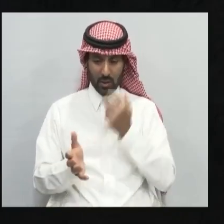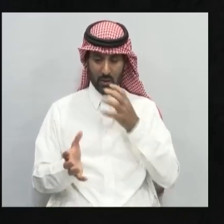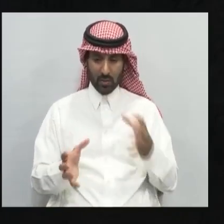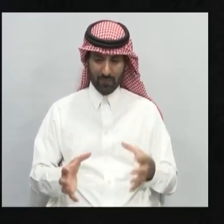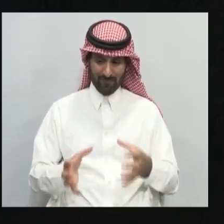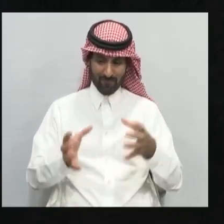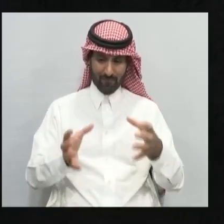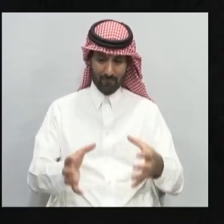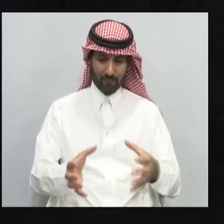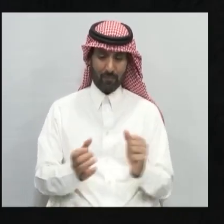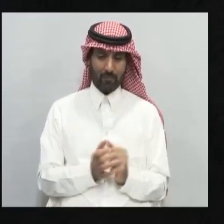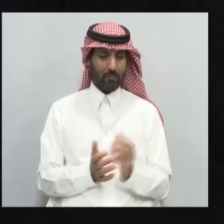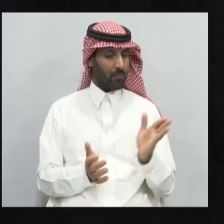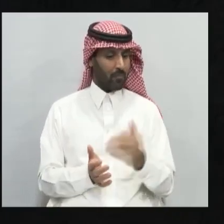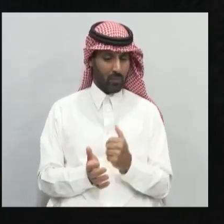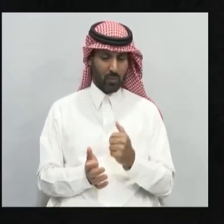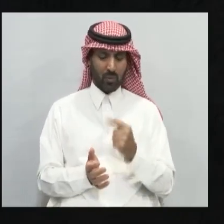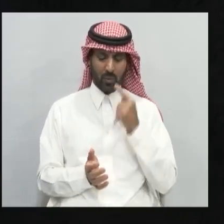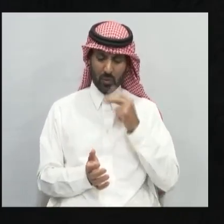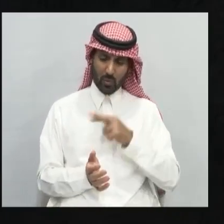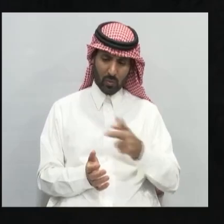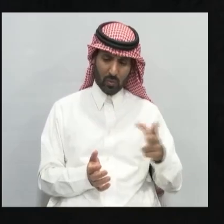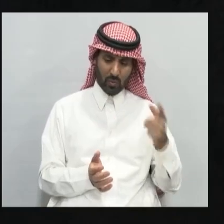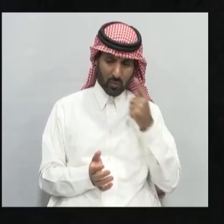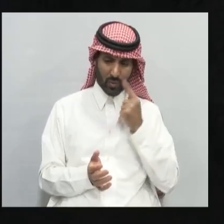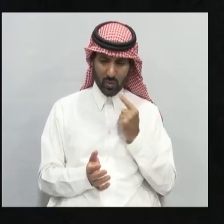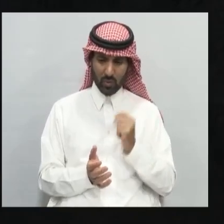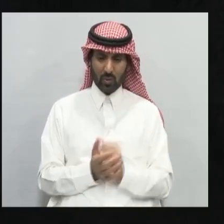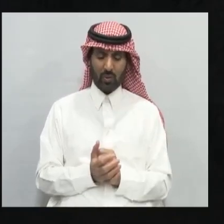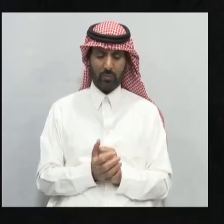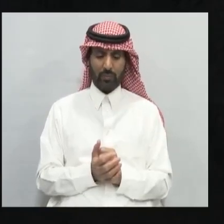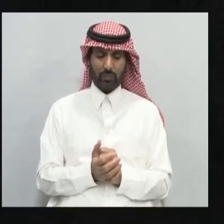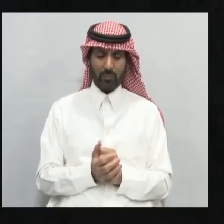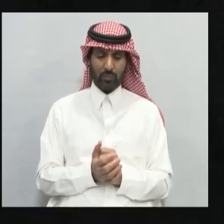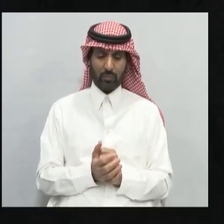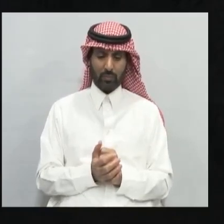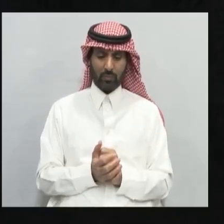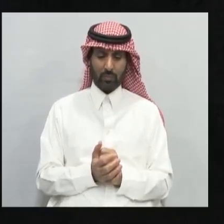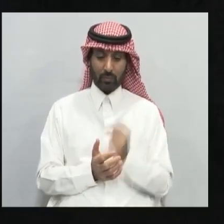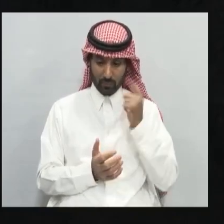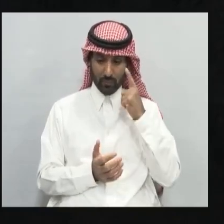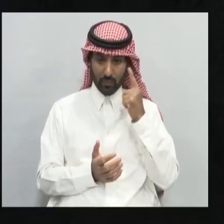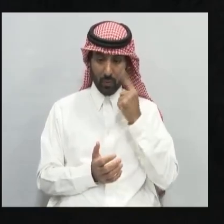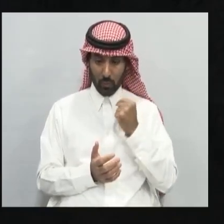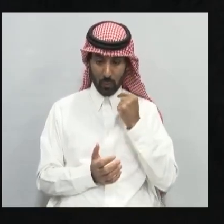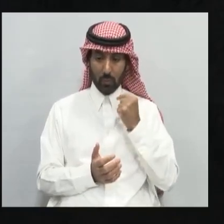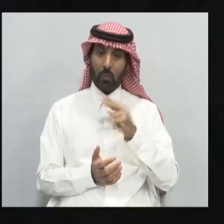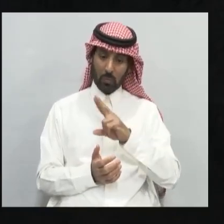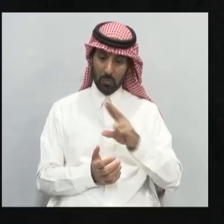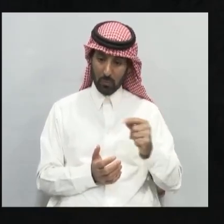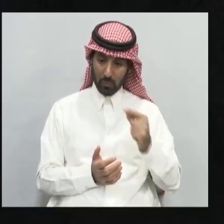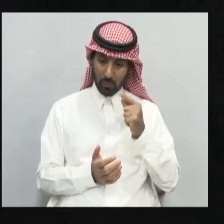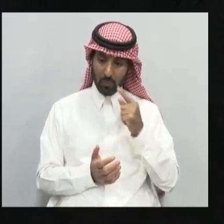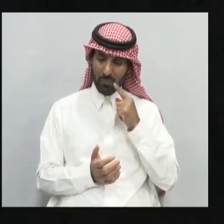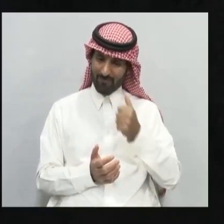lives will look different. We will have totally different ways of transportation. Do you think our lives would be better